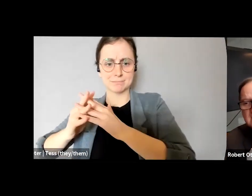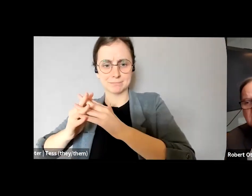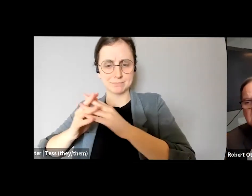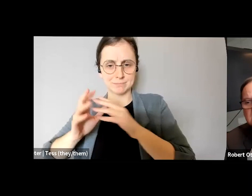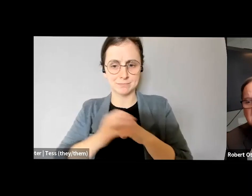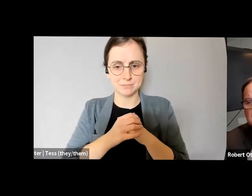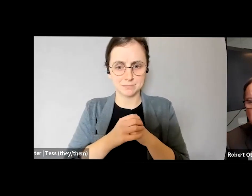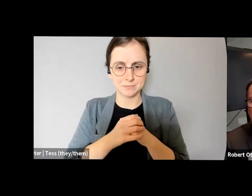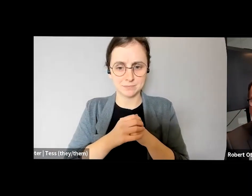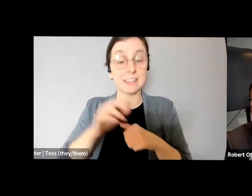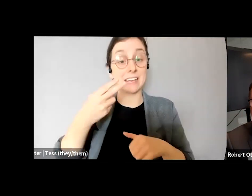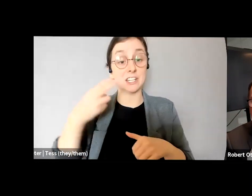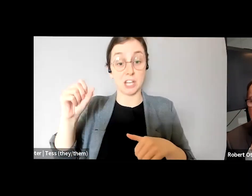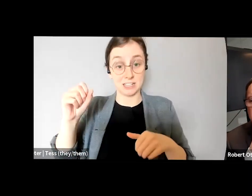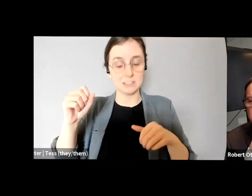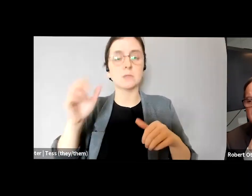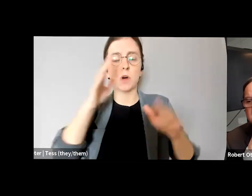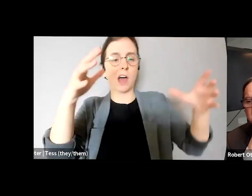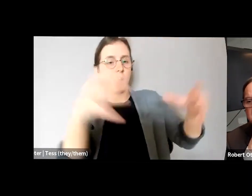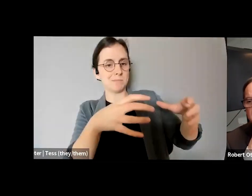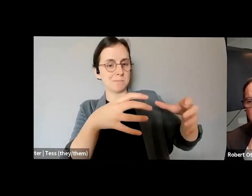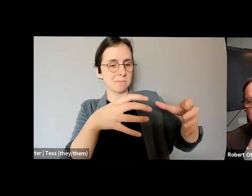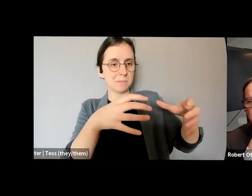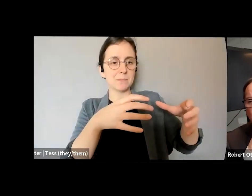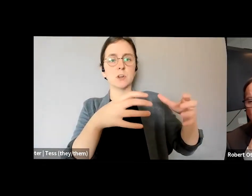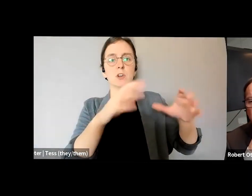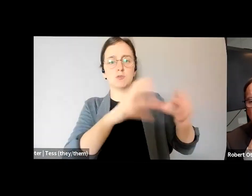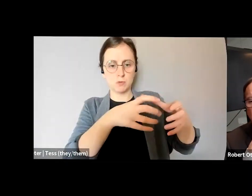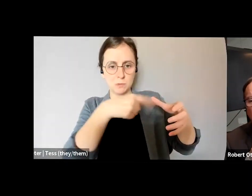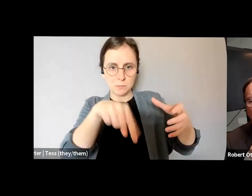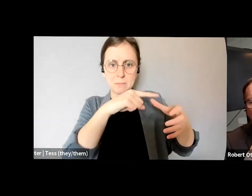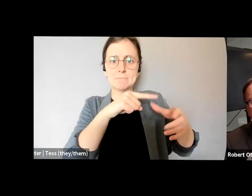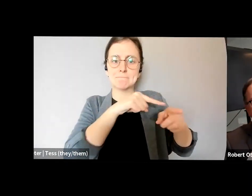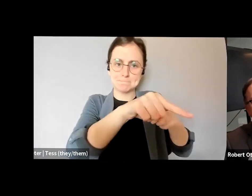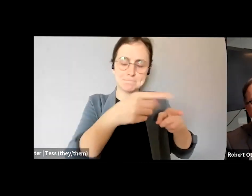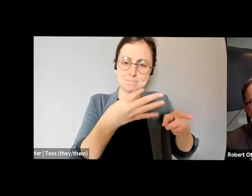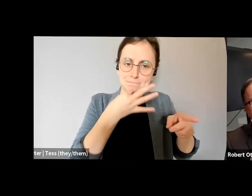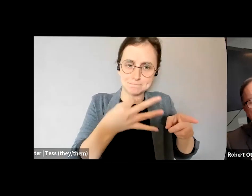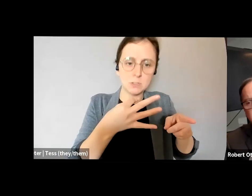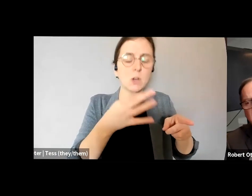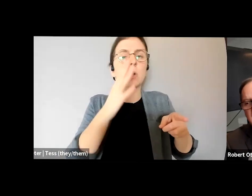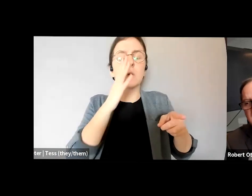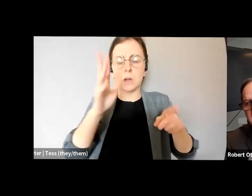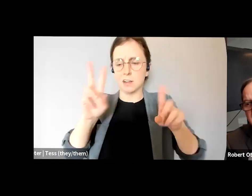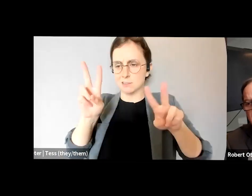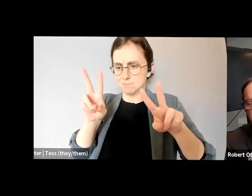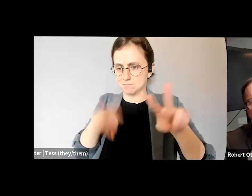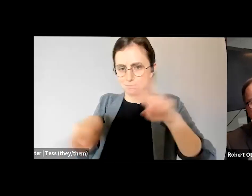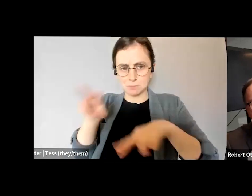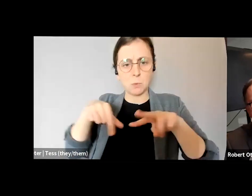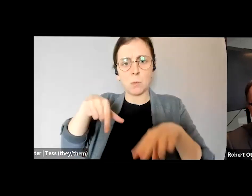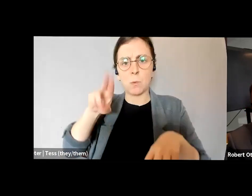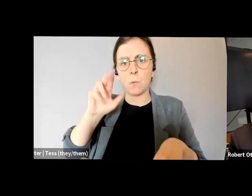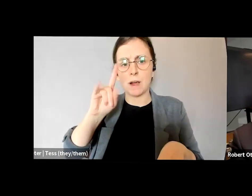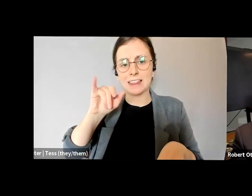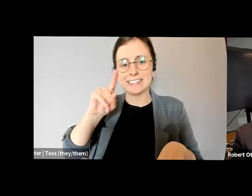a technical expert panel that's really moving to look at a qualitative evaluation of 988. And I'm